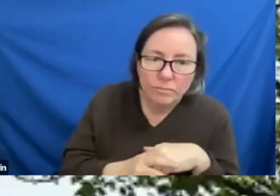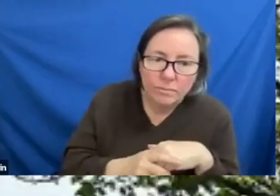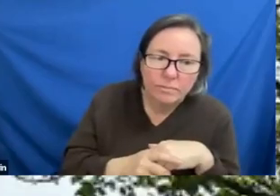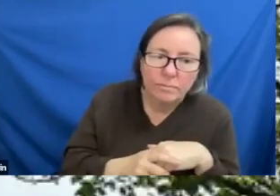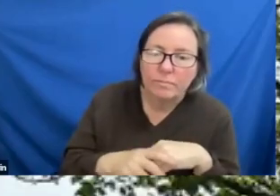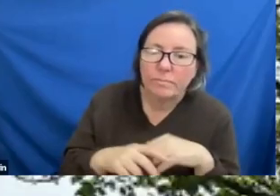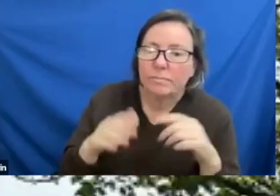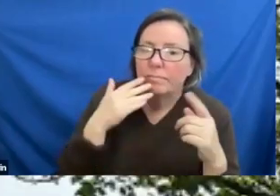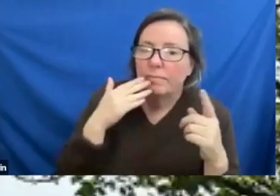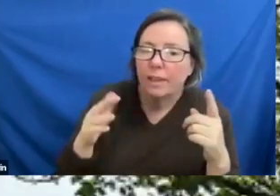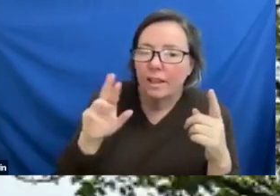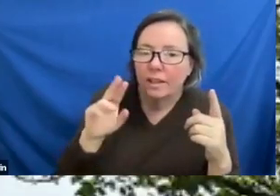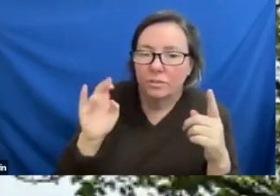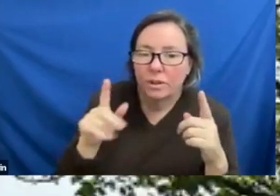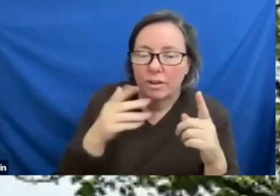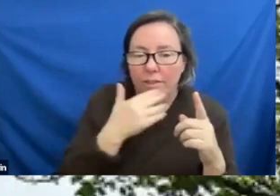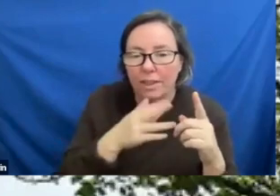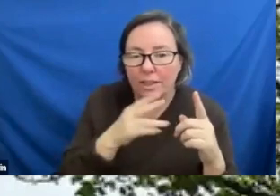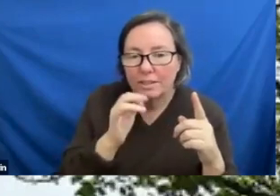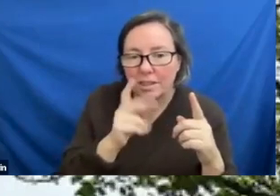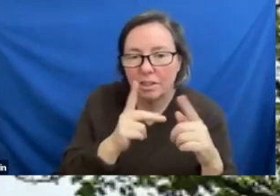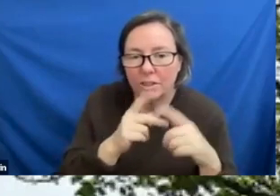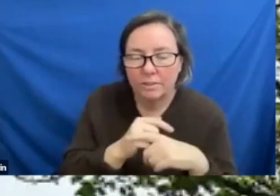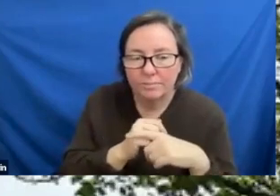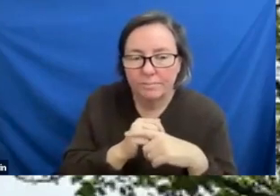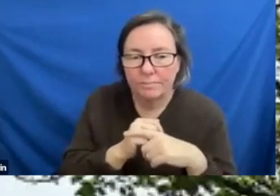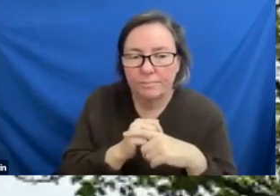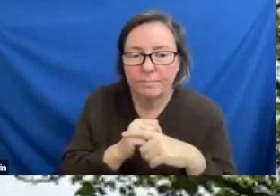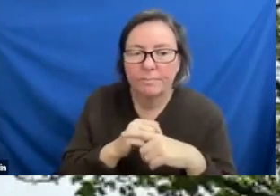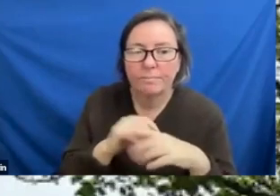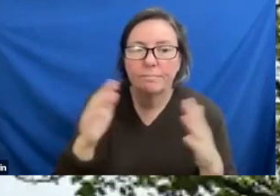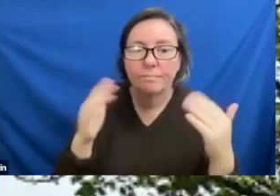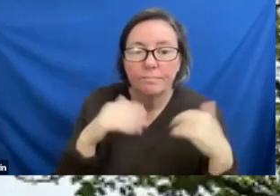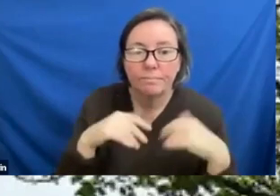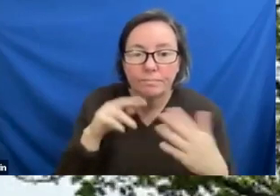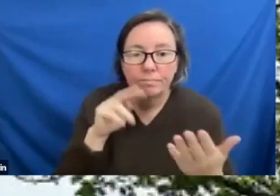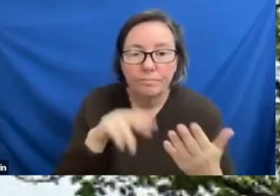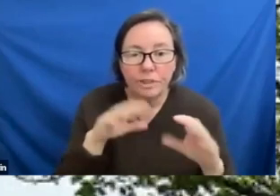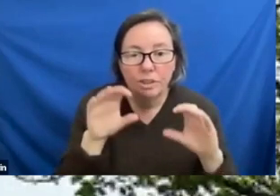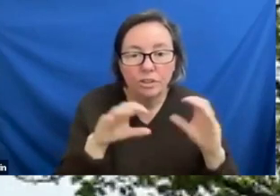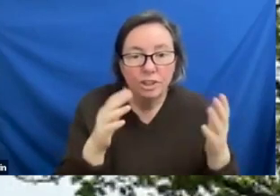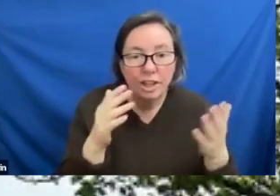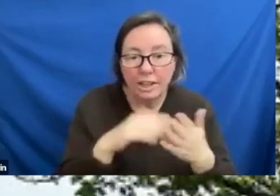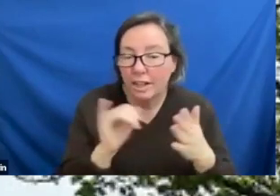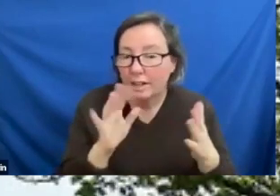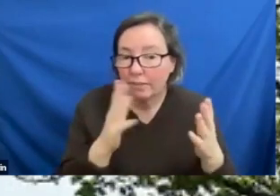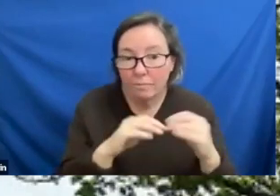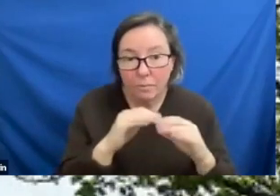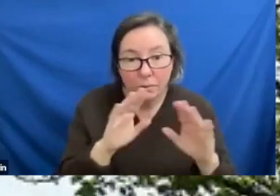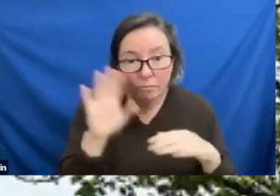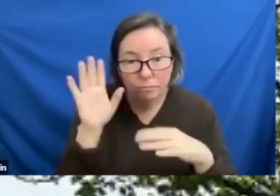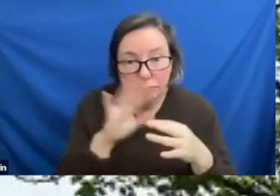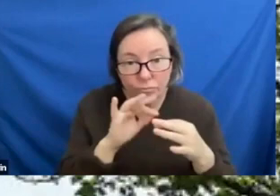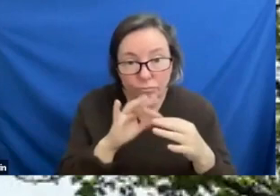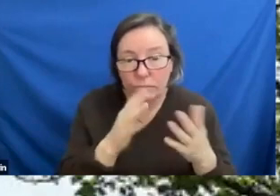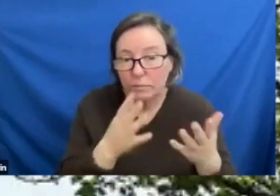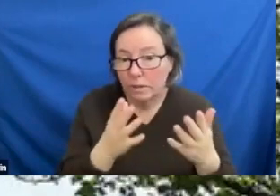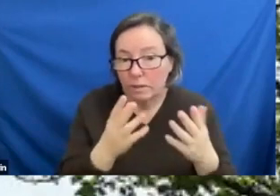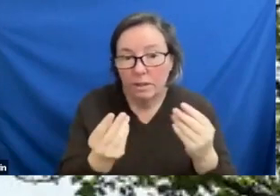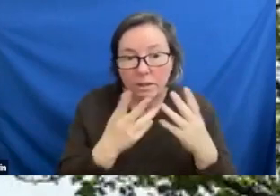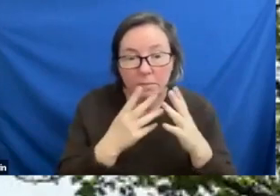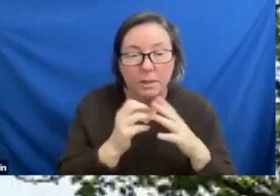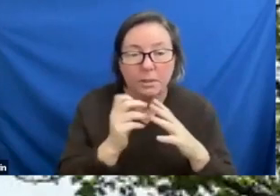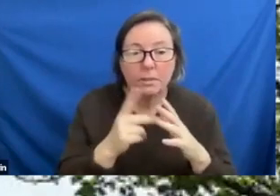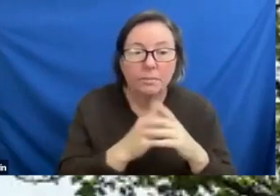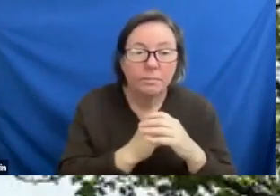Thanks, Raul, and thanks again, Derek. So I'm going to jump into the chat now, and if anyone else would like to speak on the meeting, or if anyone else who's already spoken